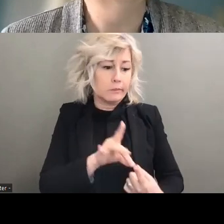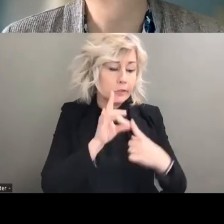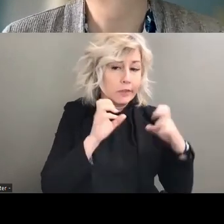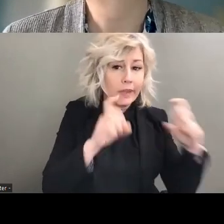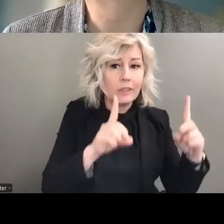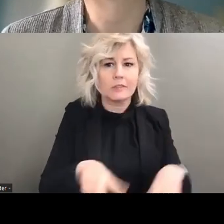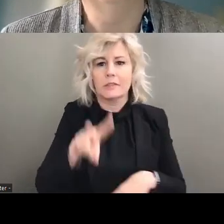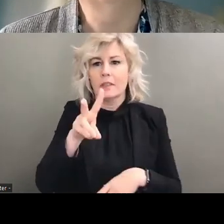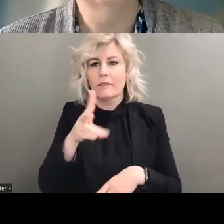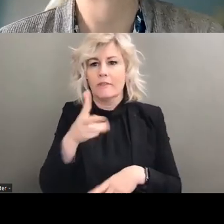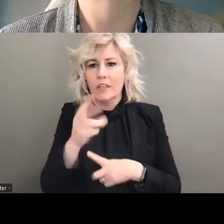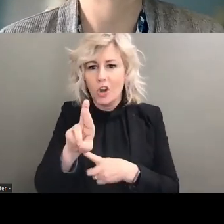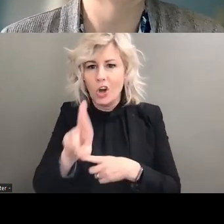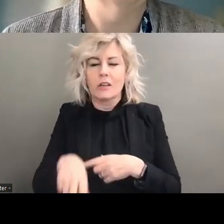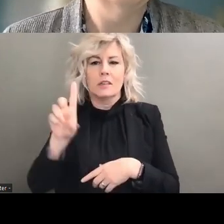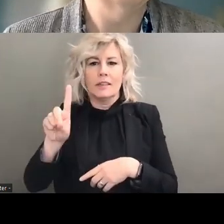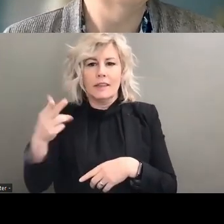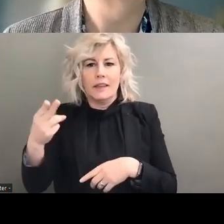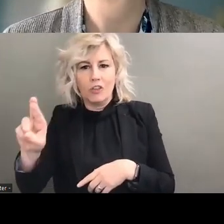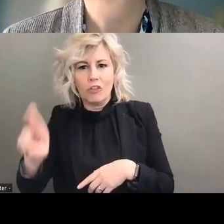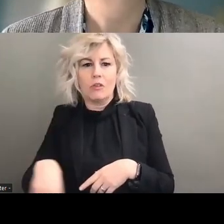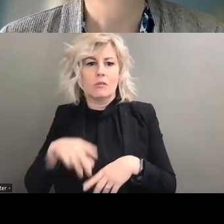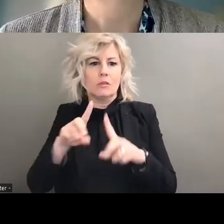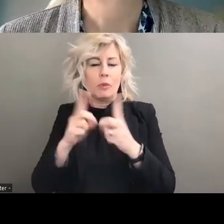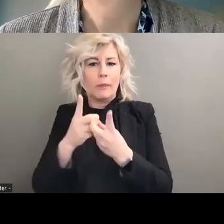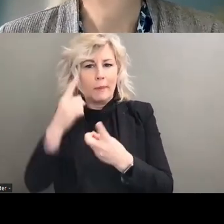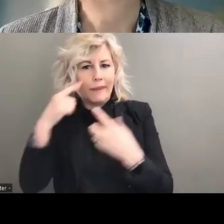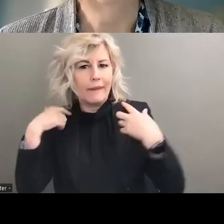voc rehab to DHR, Department of Mental Health,